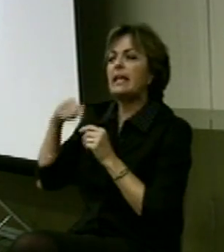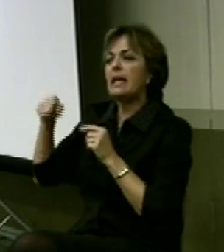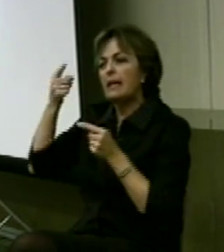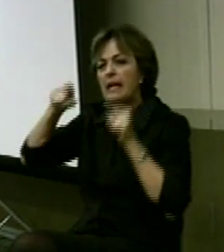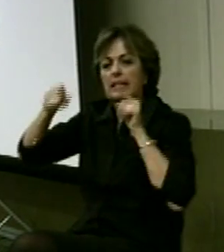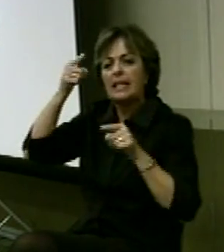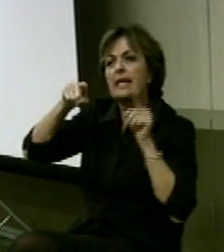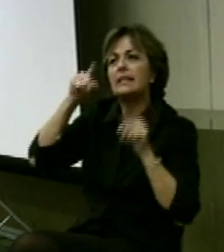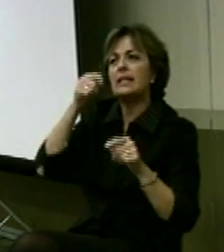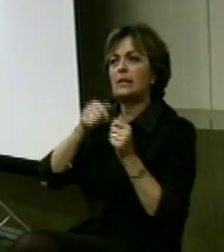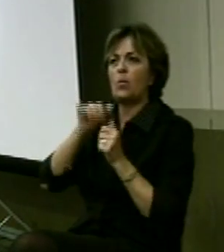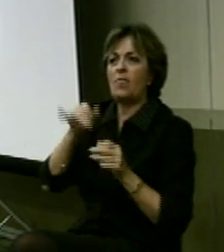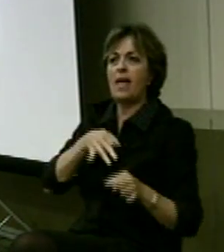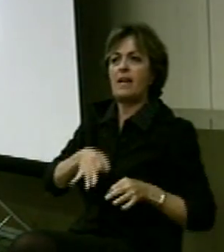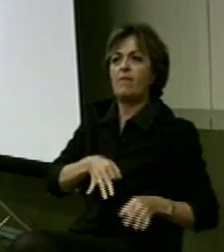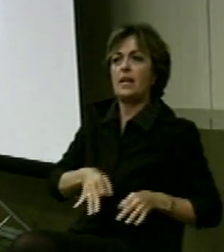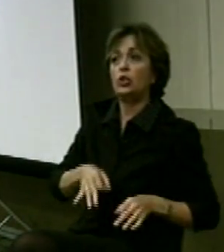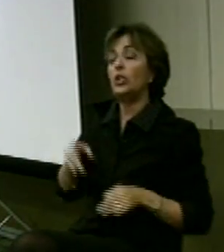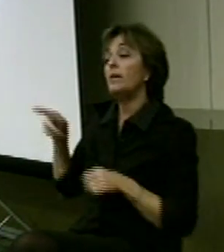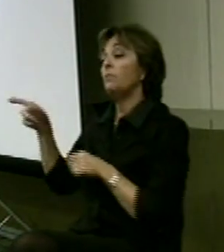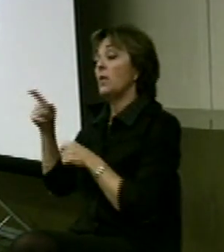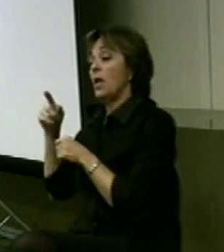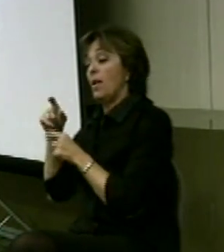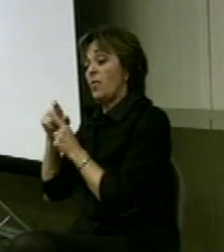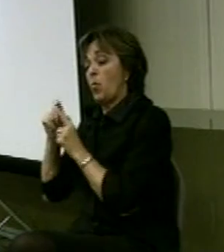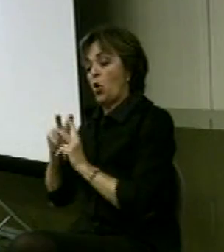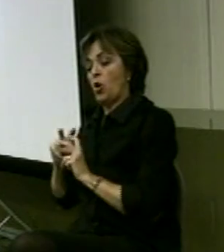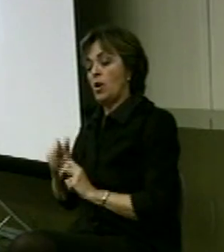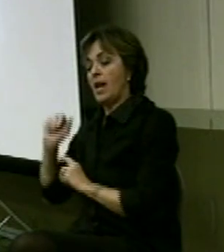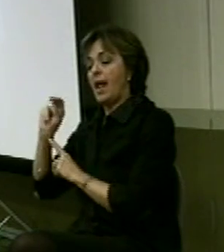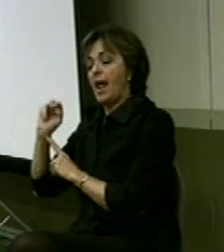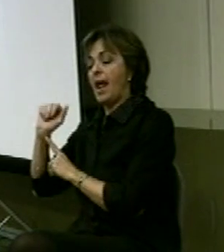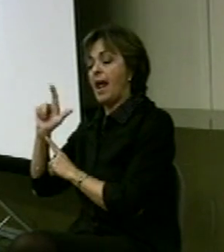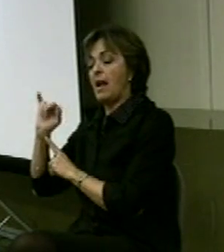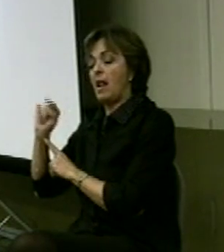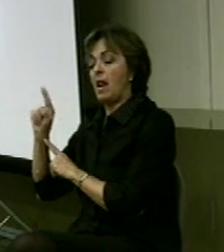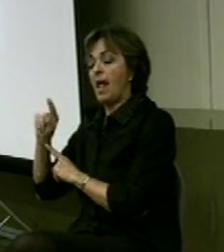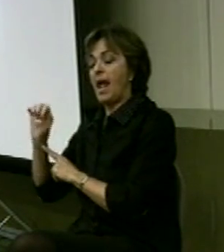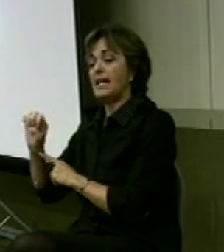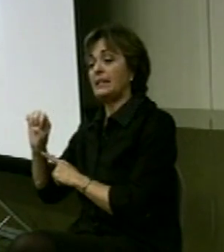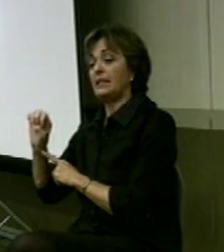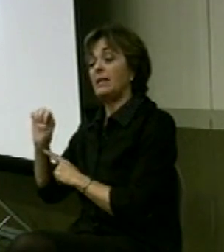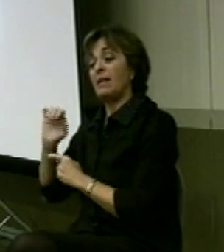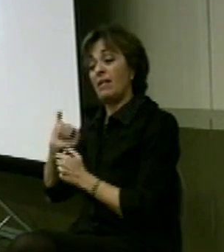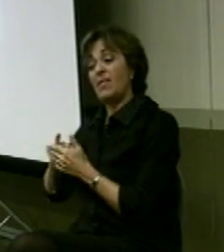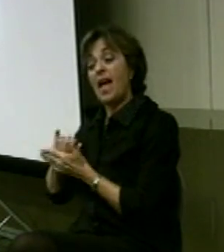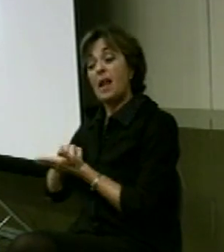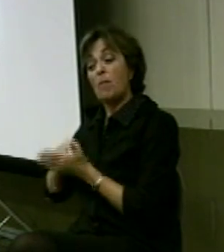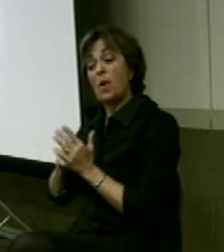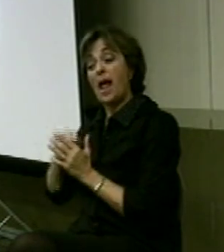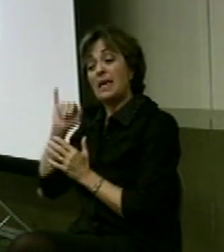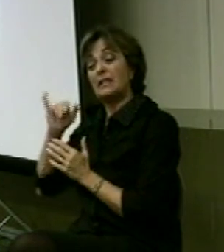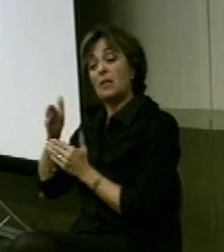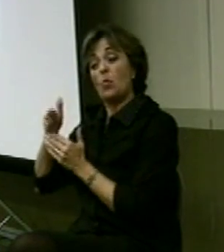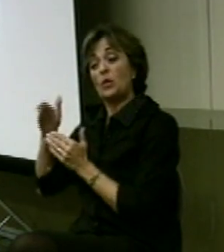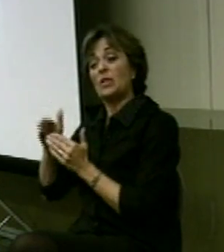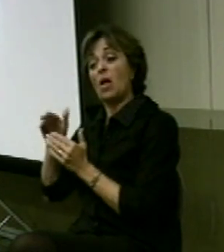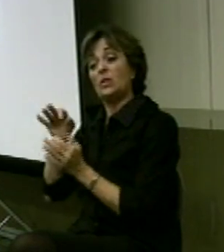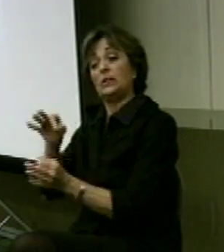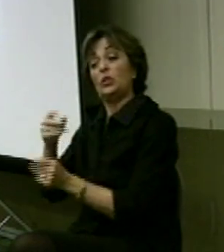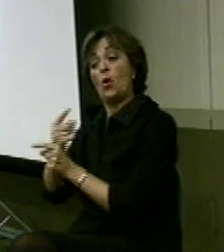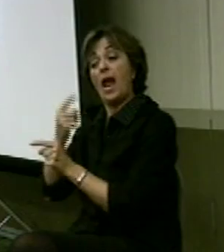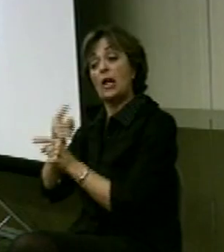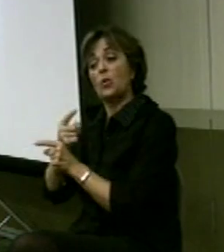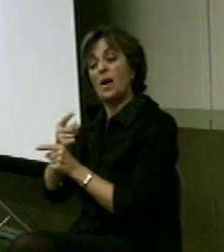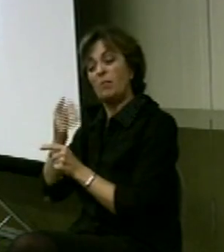consensus with the definition. All right, and when we use the word analyze, that almost implies that the results are accurate, doesn't it? Because the word